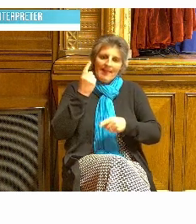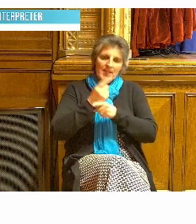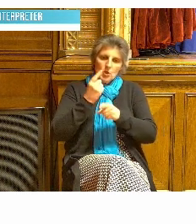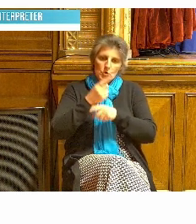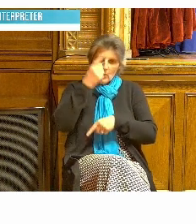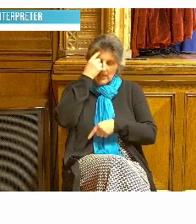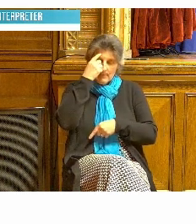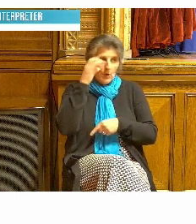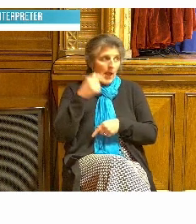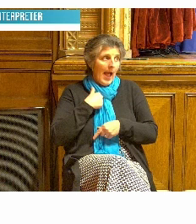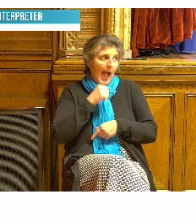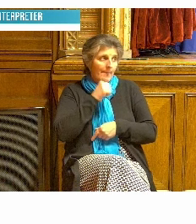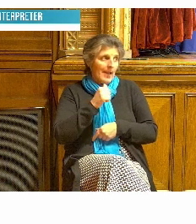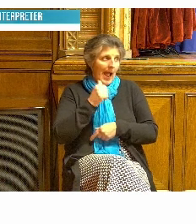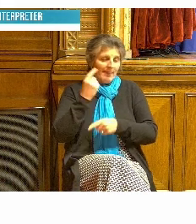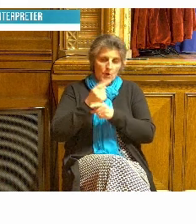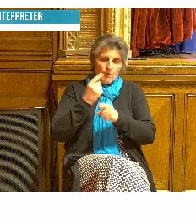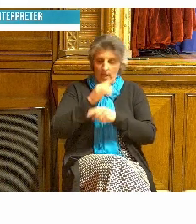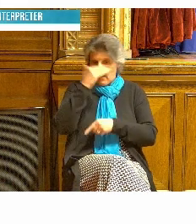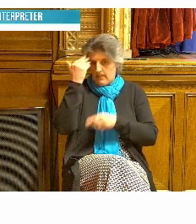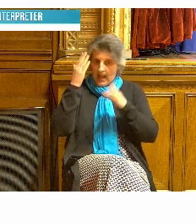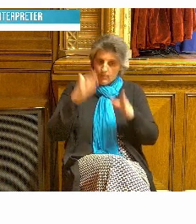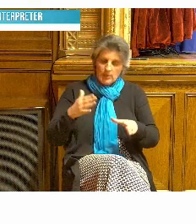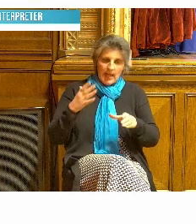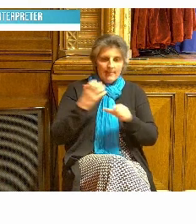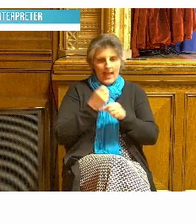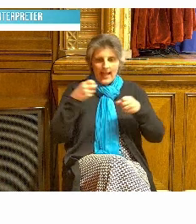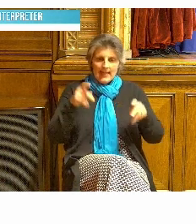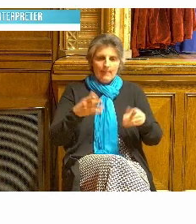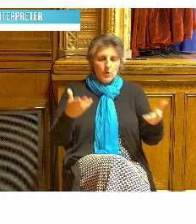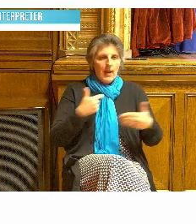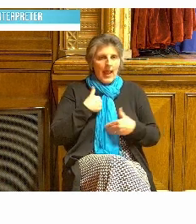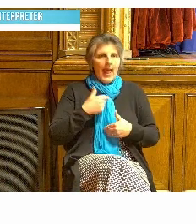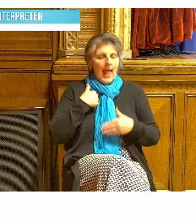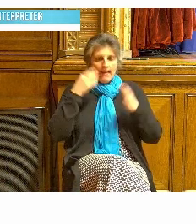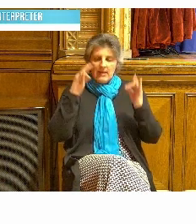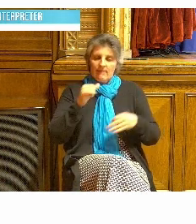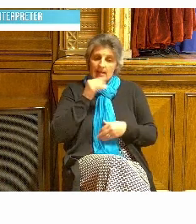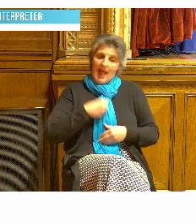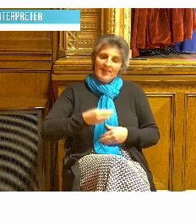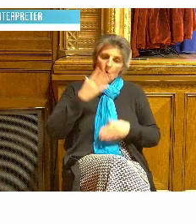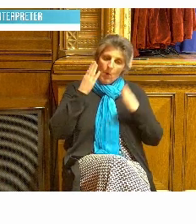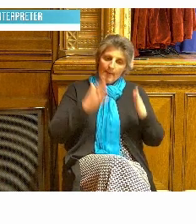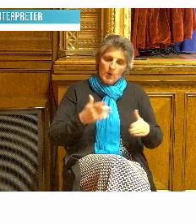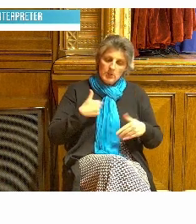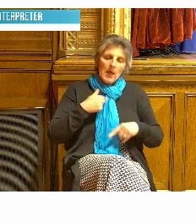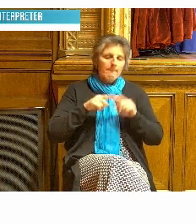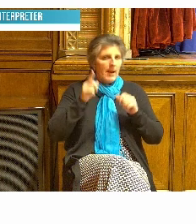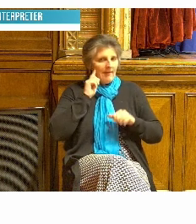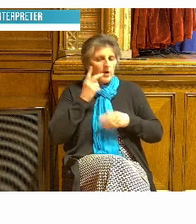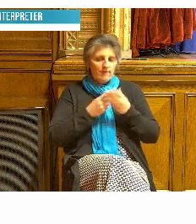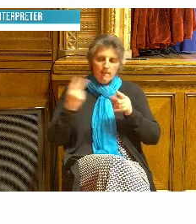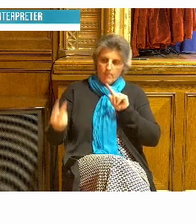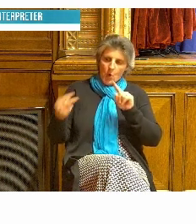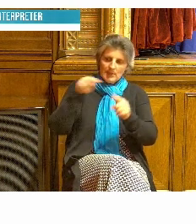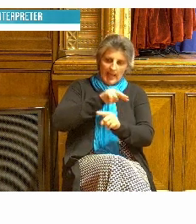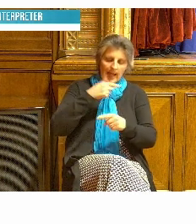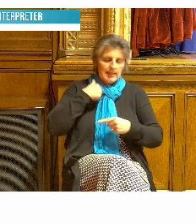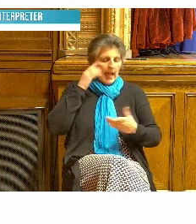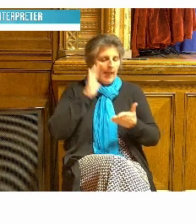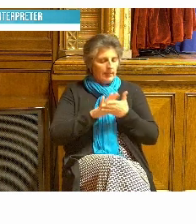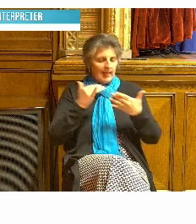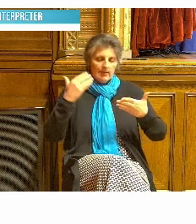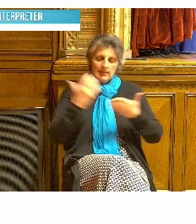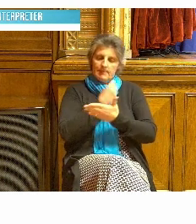suspect. Okay, I'm not the usual black person that gets the opportunity here, and I'm definitely not the white person. But I've heard it from both sides, and I believe it's